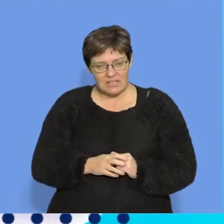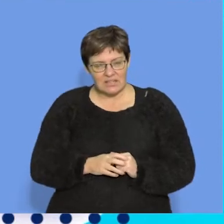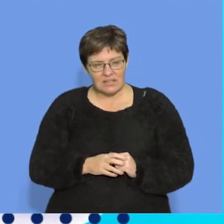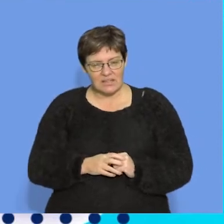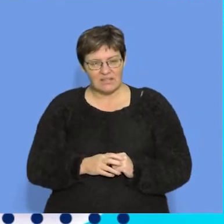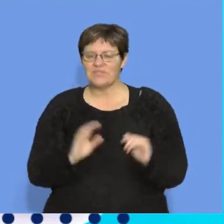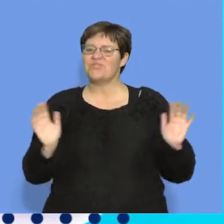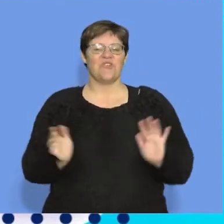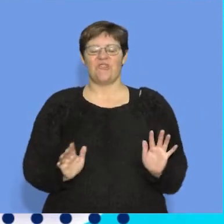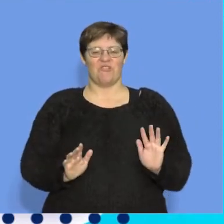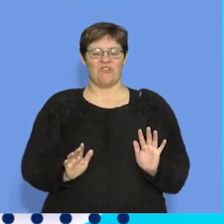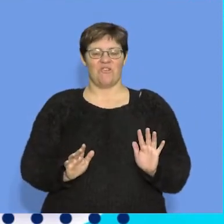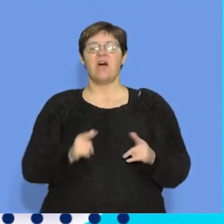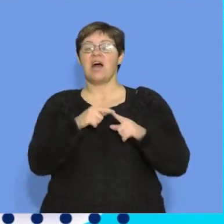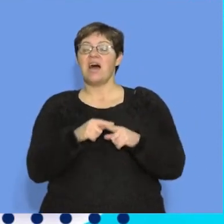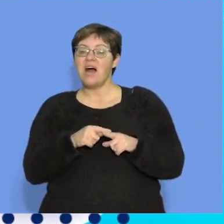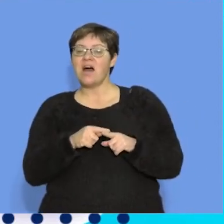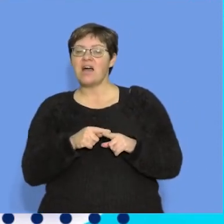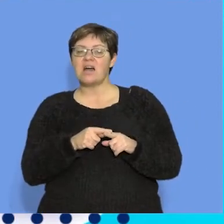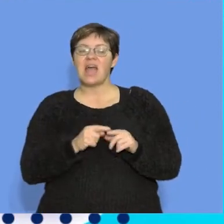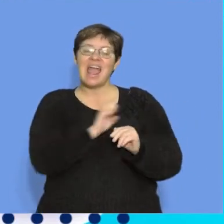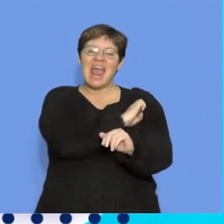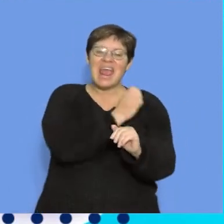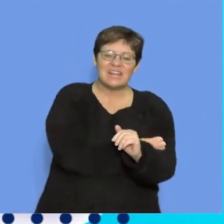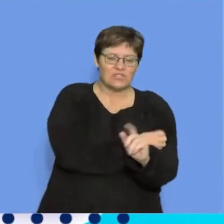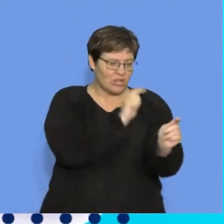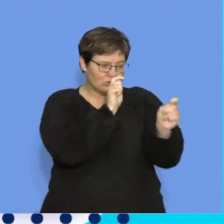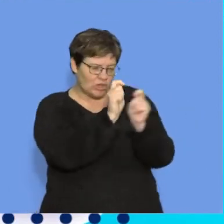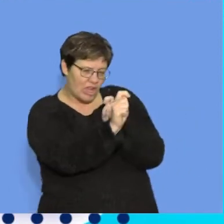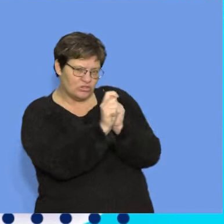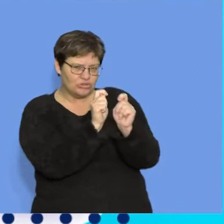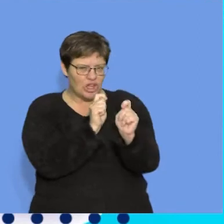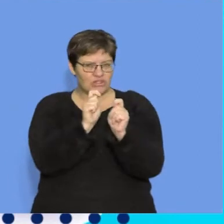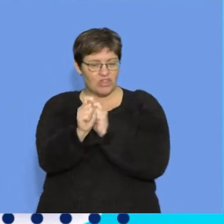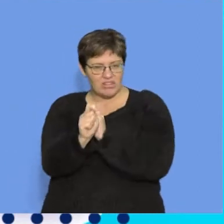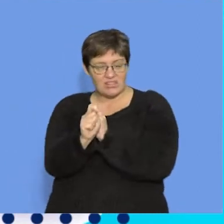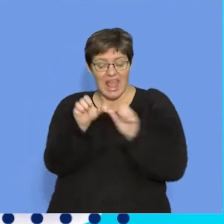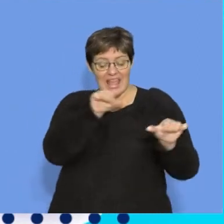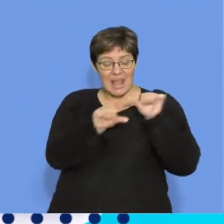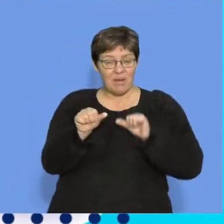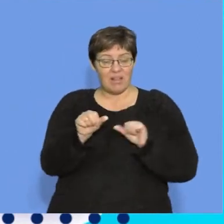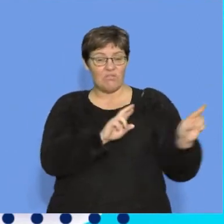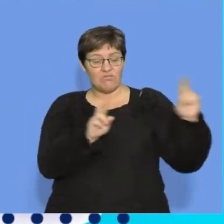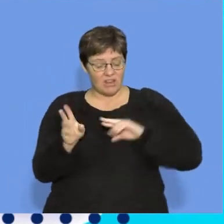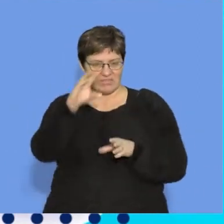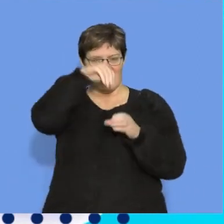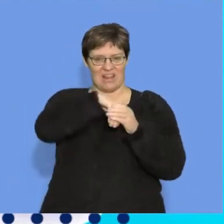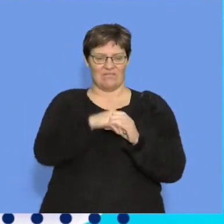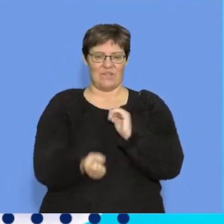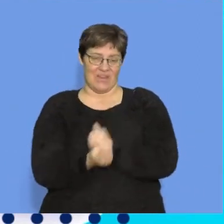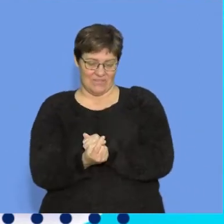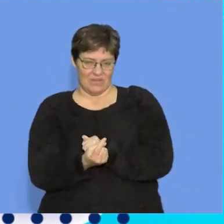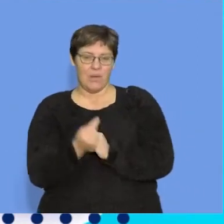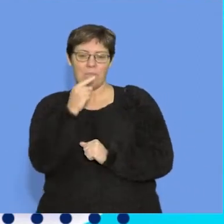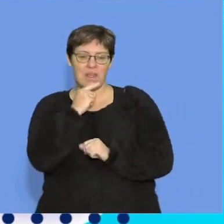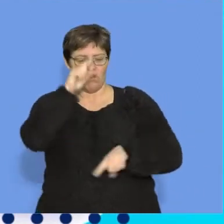on? No, it's not. It's about how energy changes within a chemical reaction, and it's dealing with different types